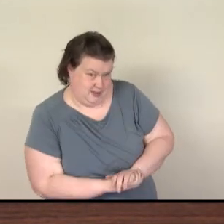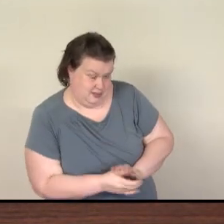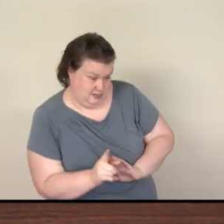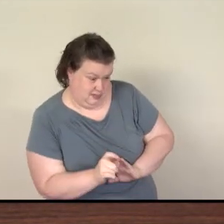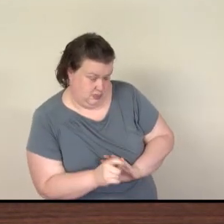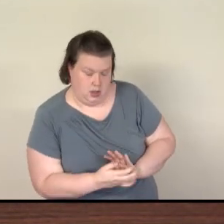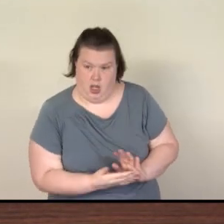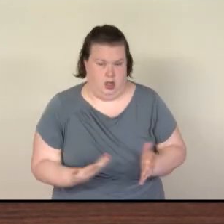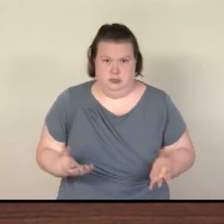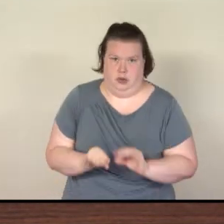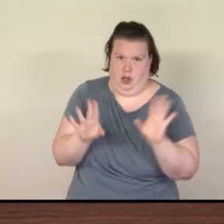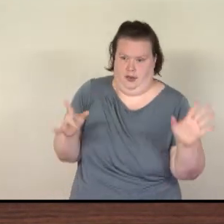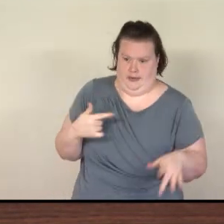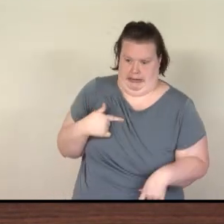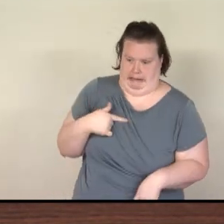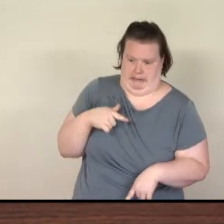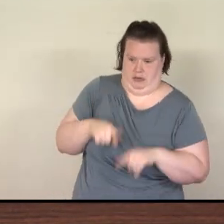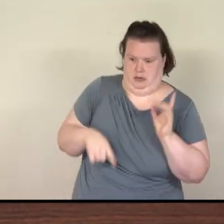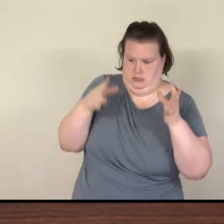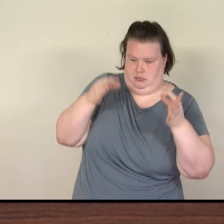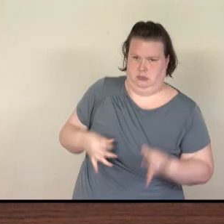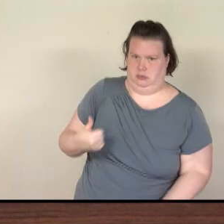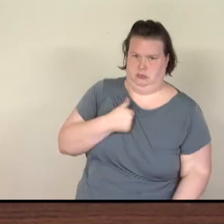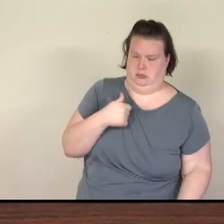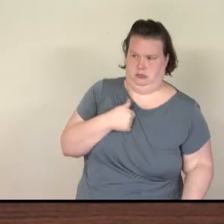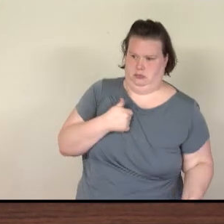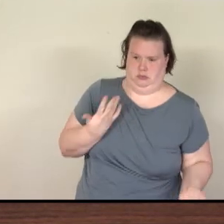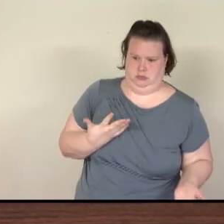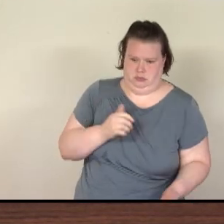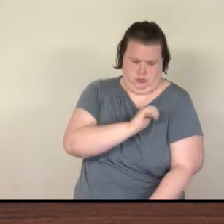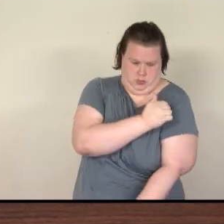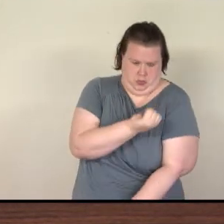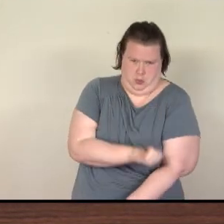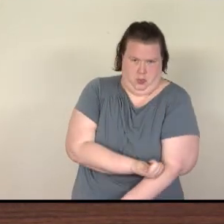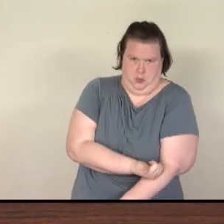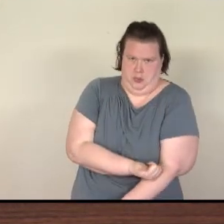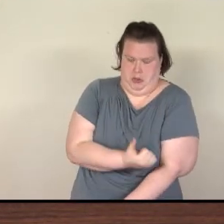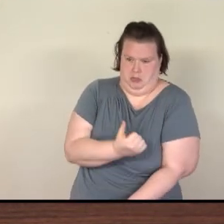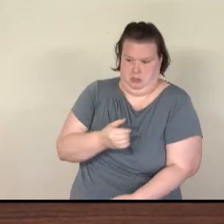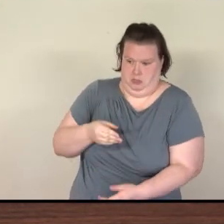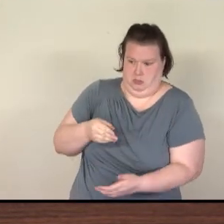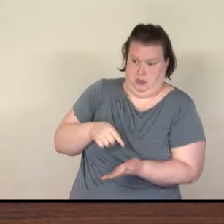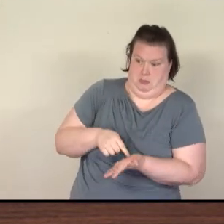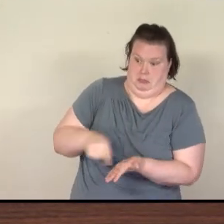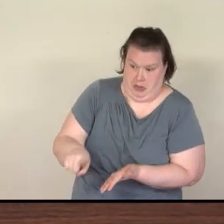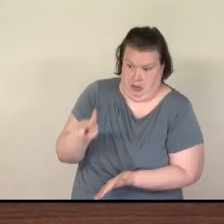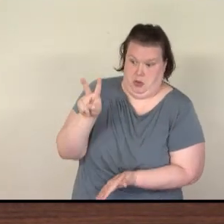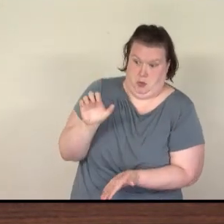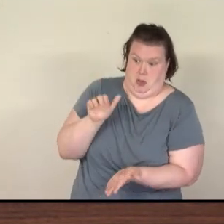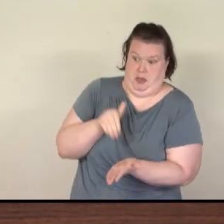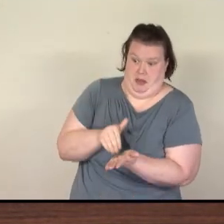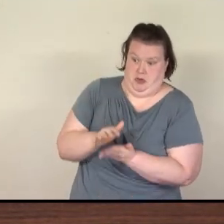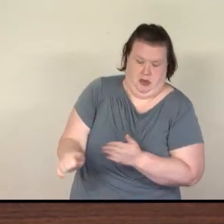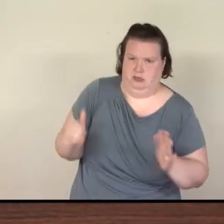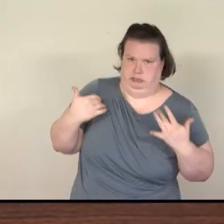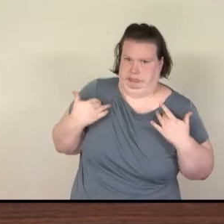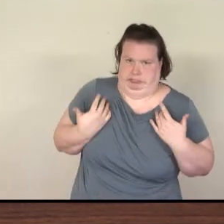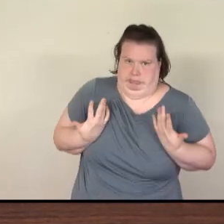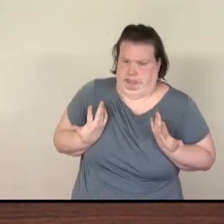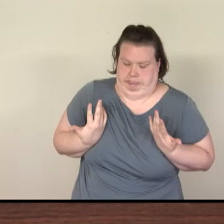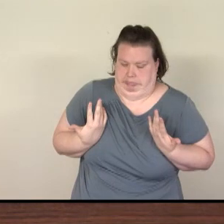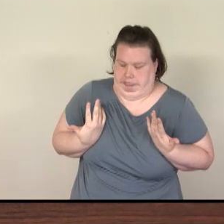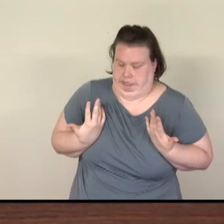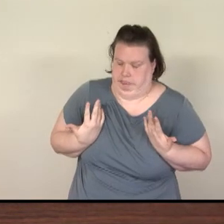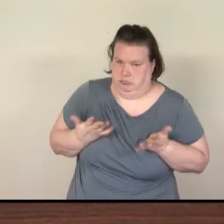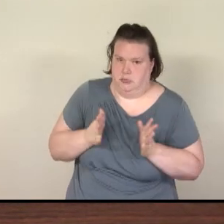obviously I can't make that decision. Didn't have the authority to spend the $200,000 at